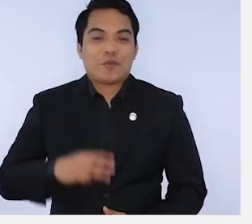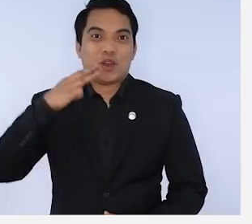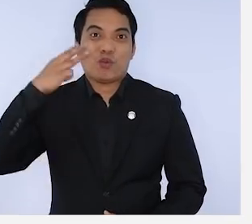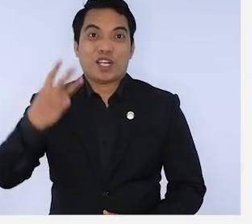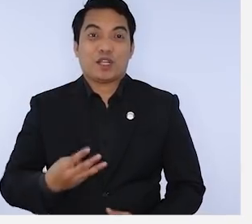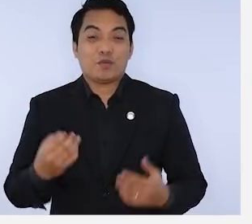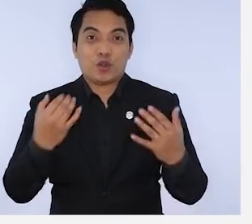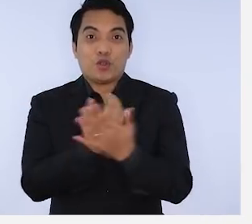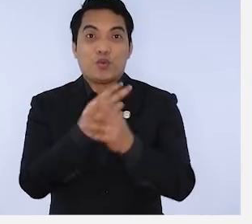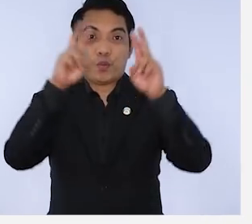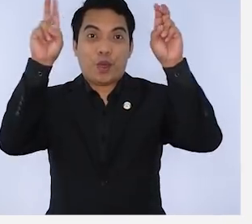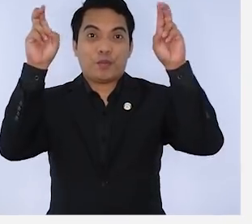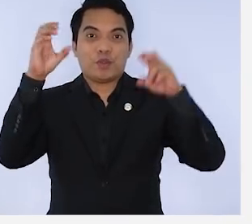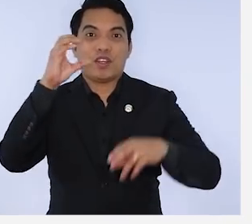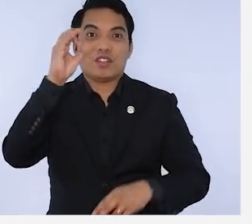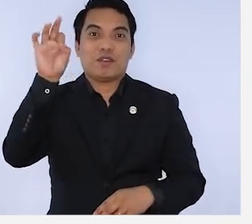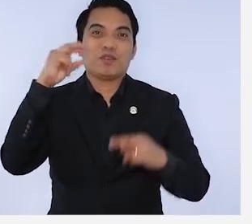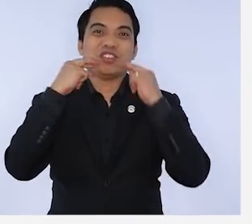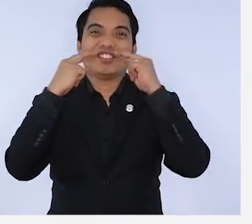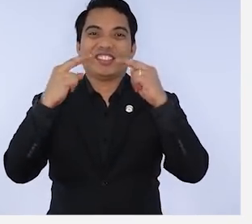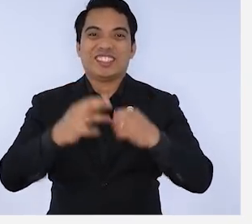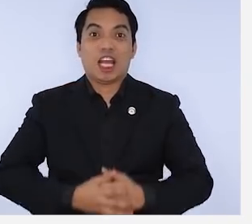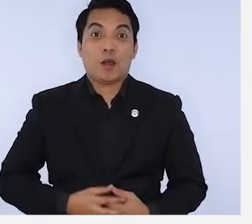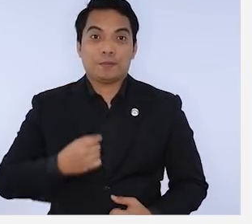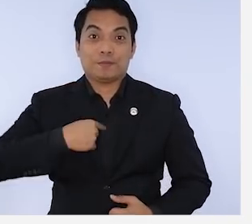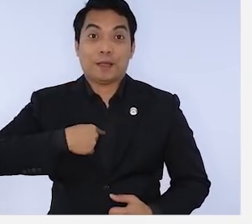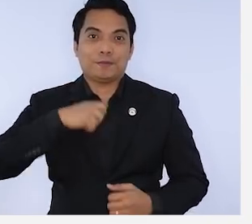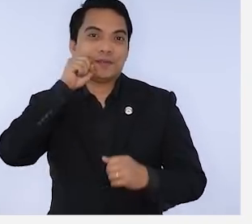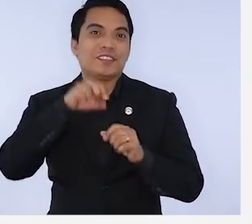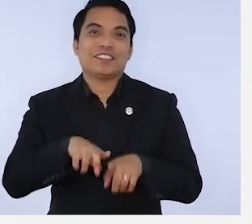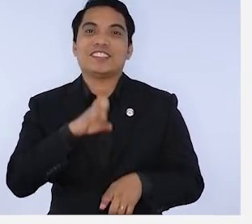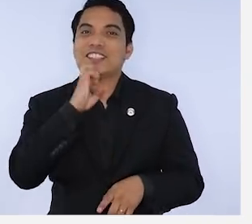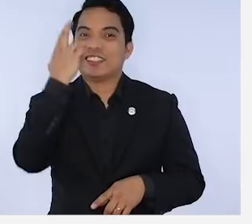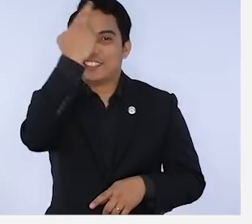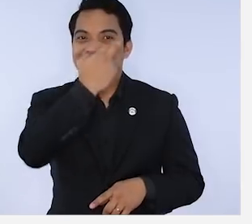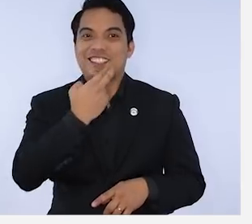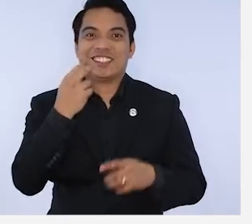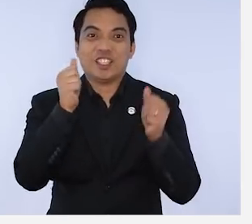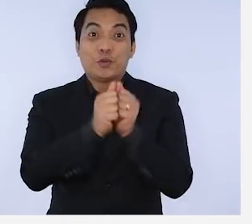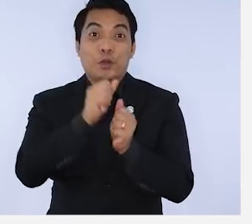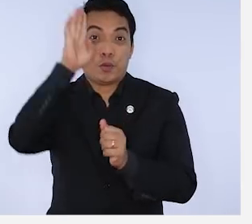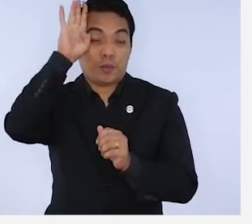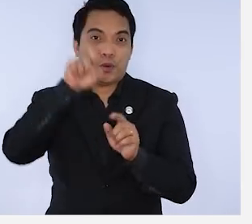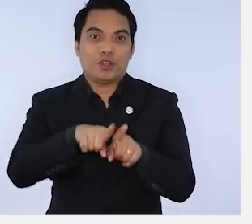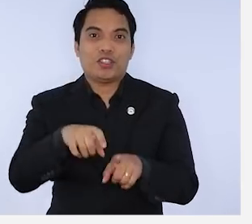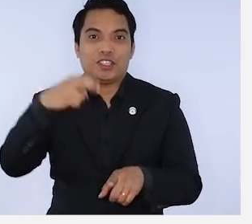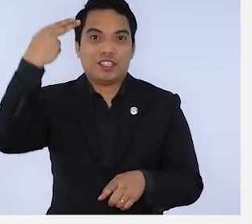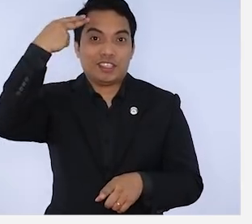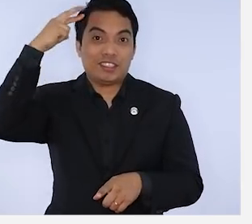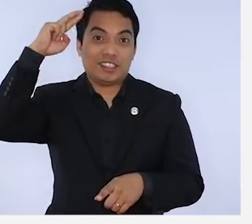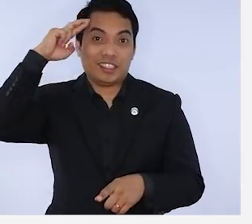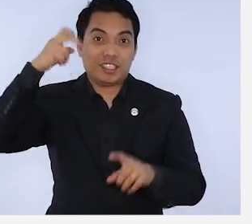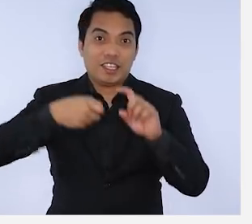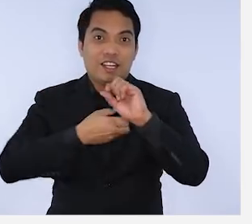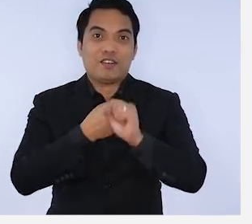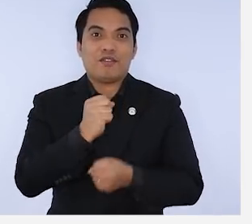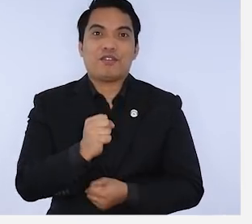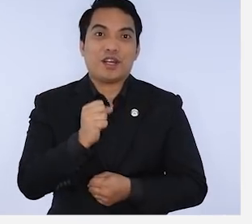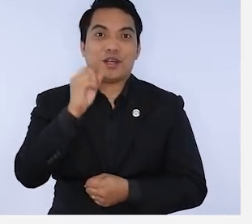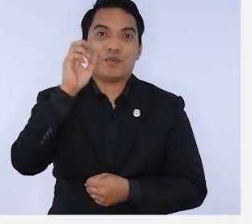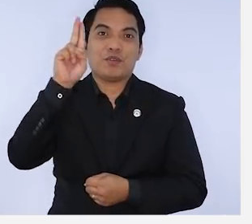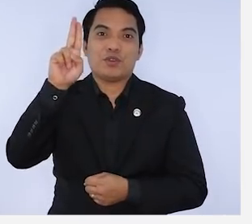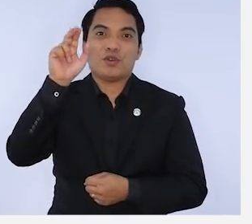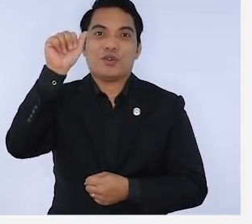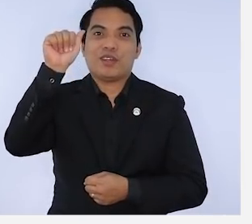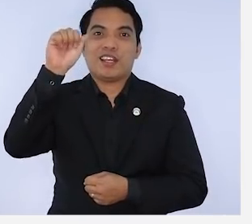Welcome to another episode of CFO News. I'm Sister El Rumpilio, together with Brother Haji Rieta from our satellite studio